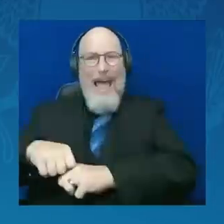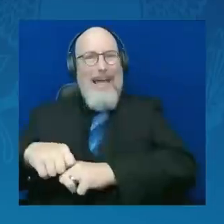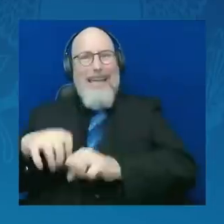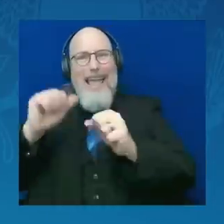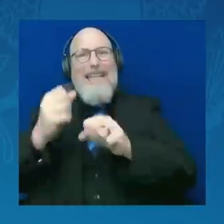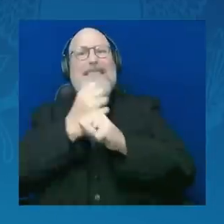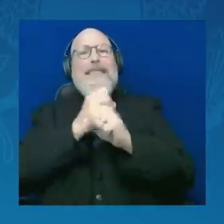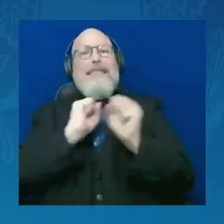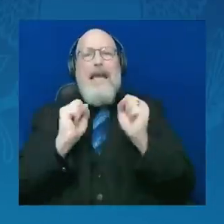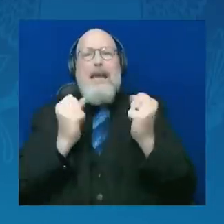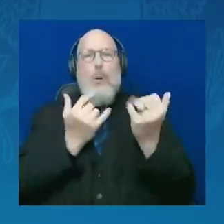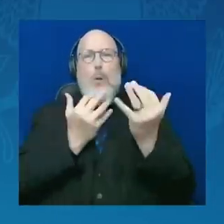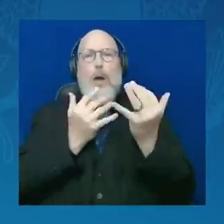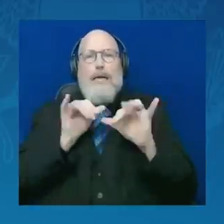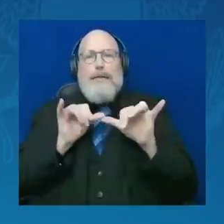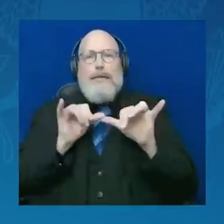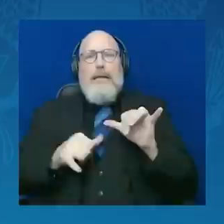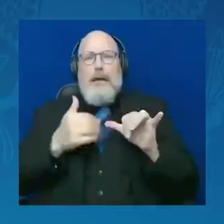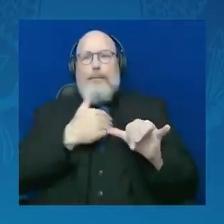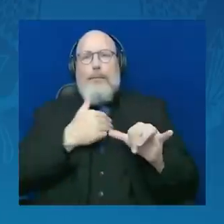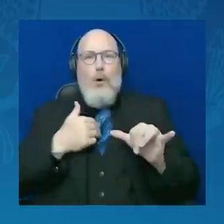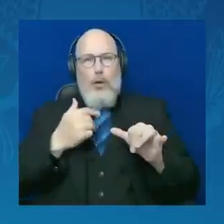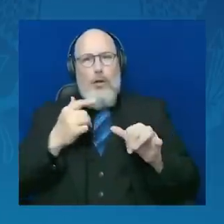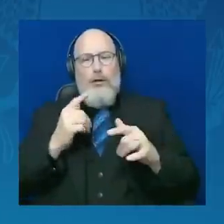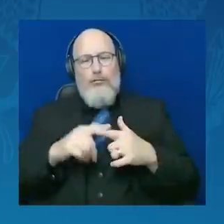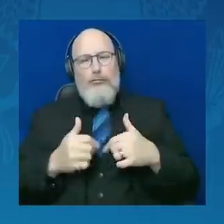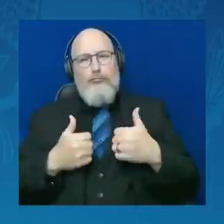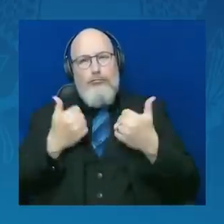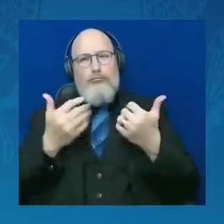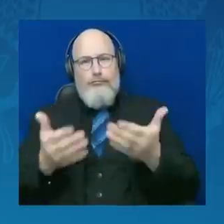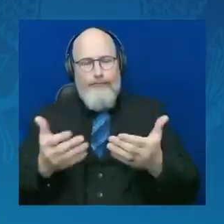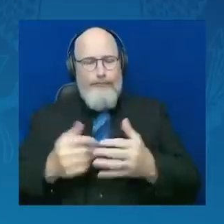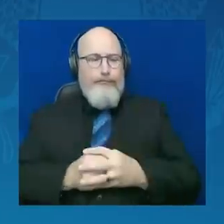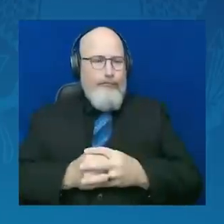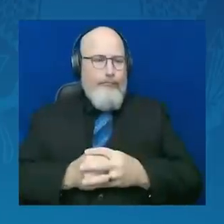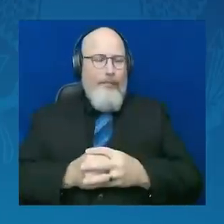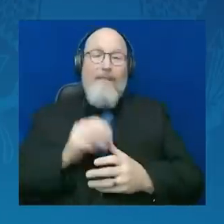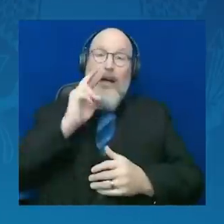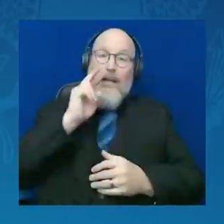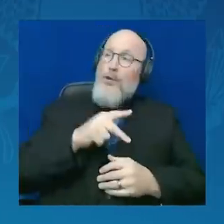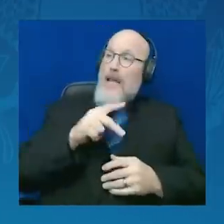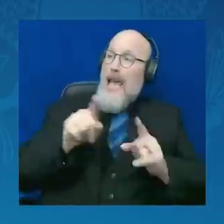situation. As the President said, we did discuss this issue, and